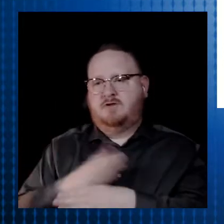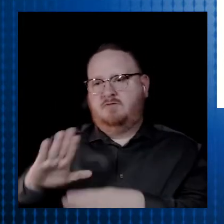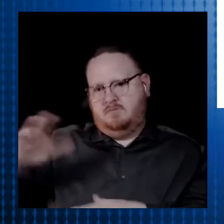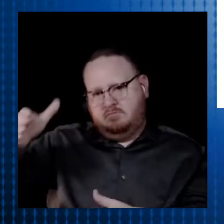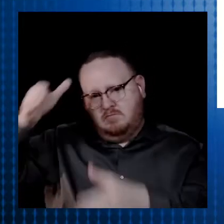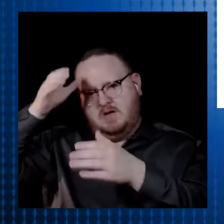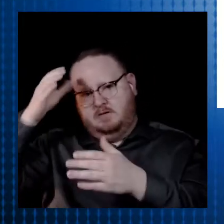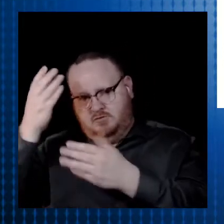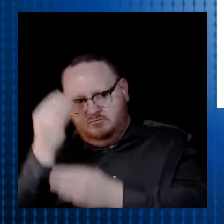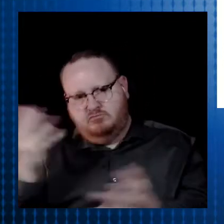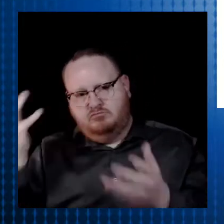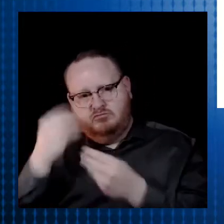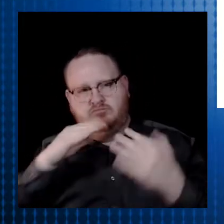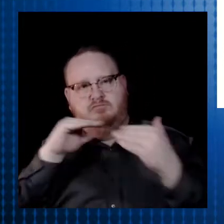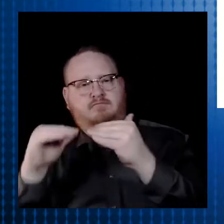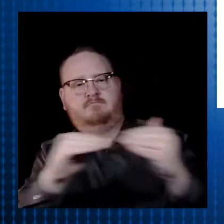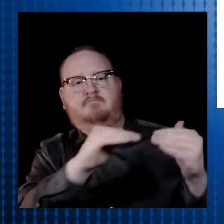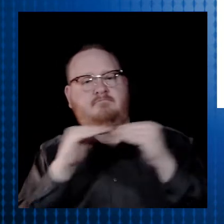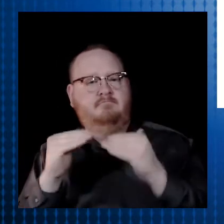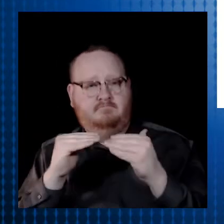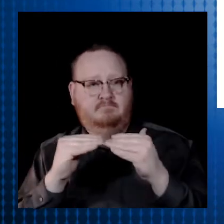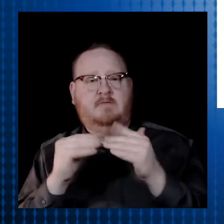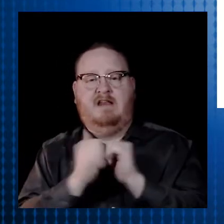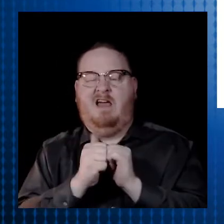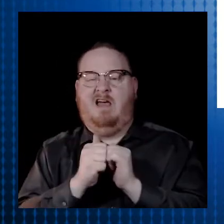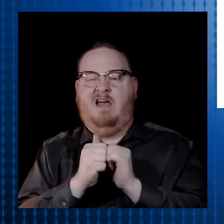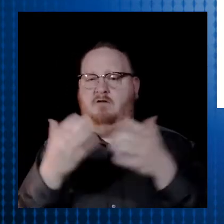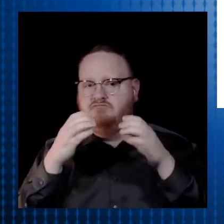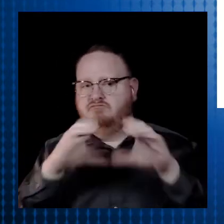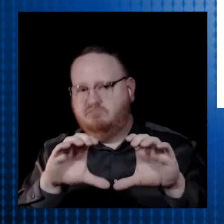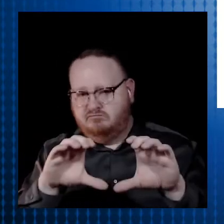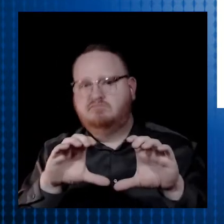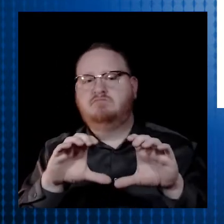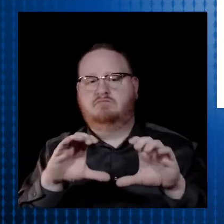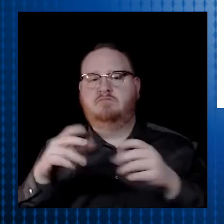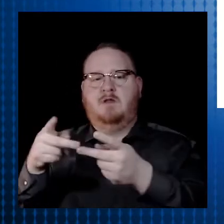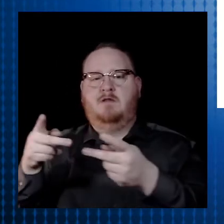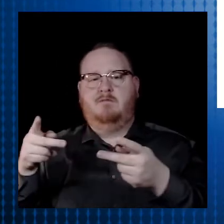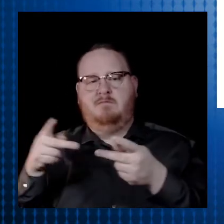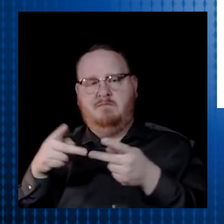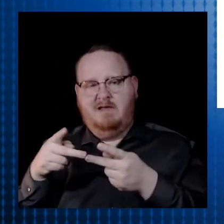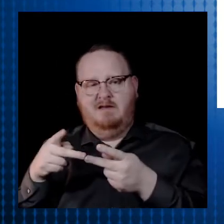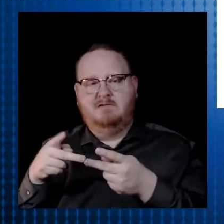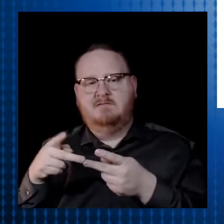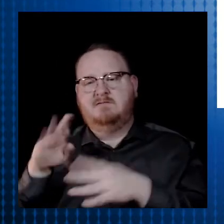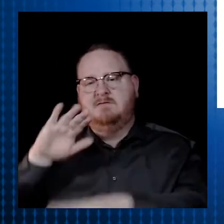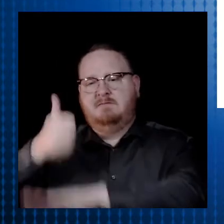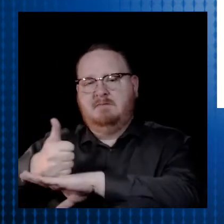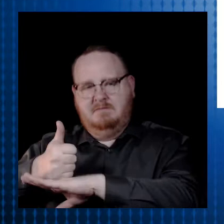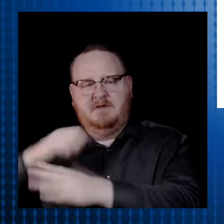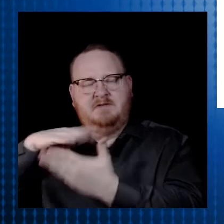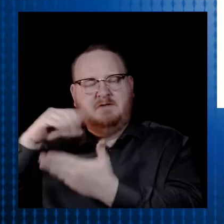colleagues while leading the implementation of their place-based learning with a connection to the community.